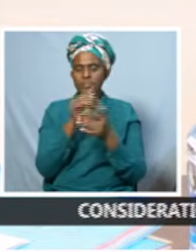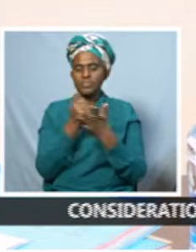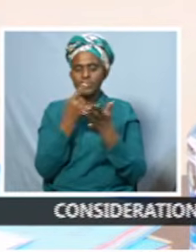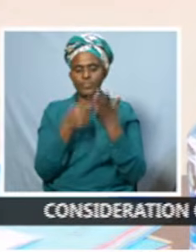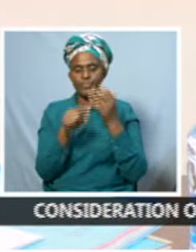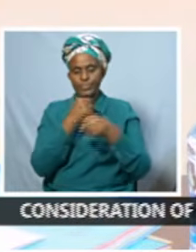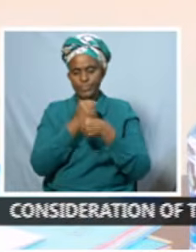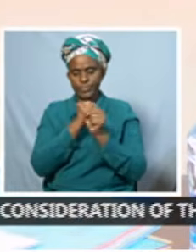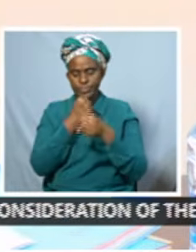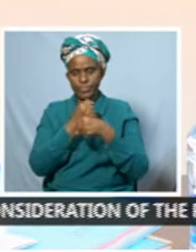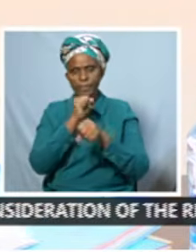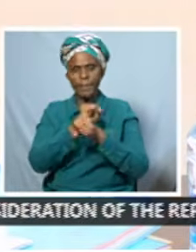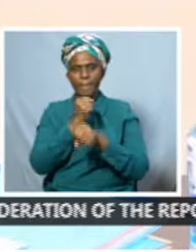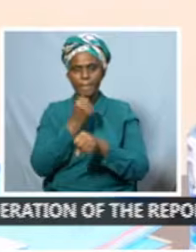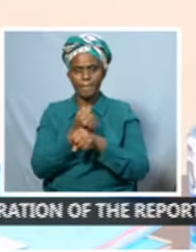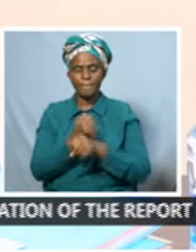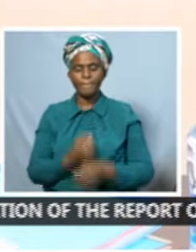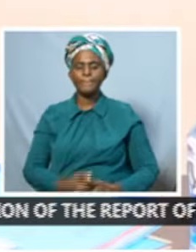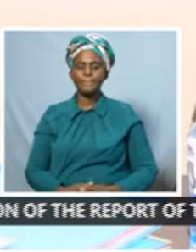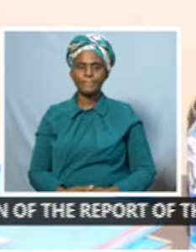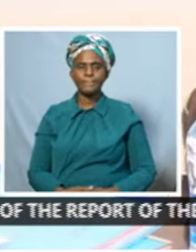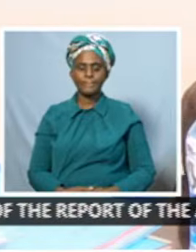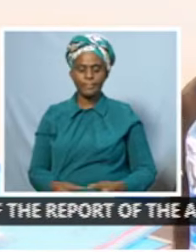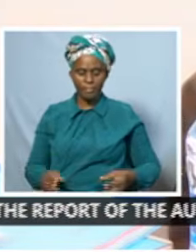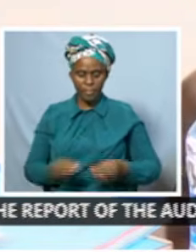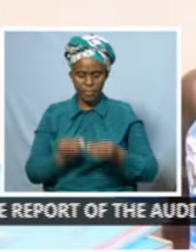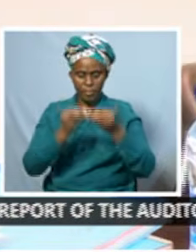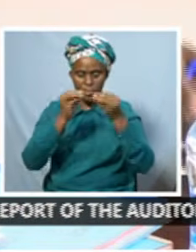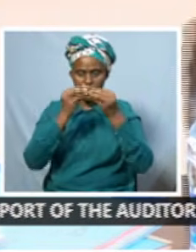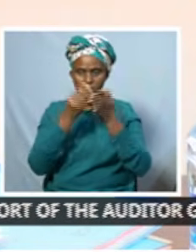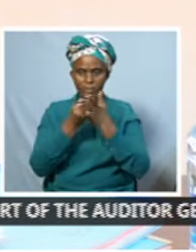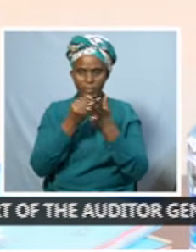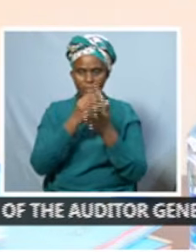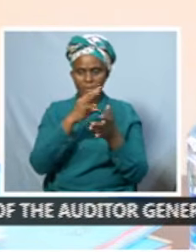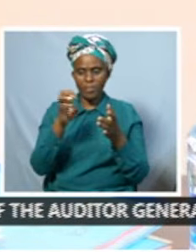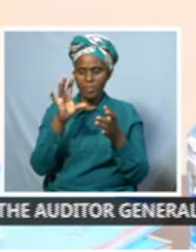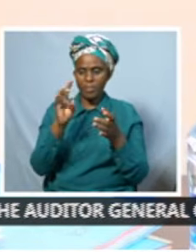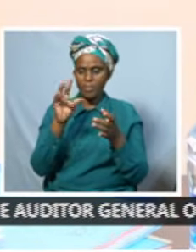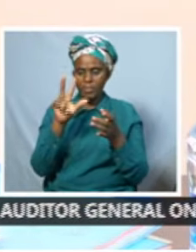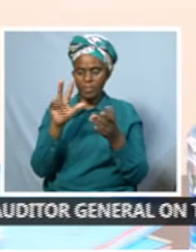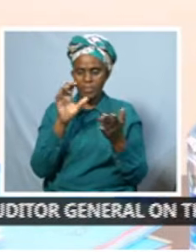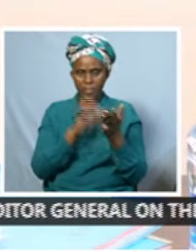are being intensified. The total amount of